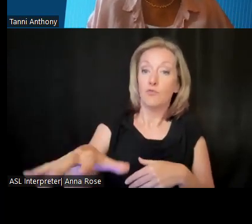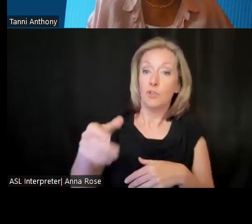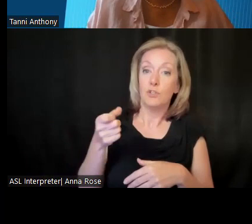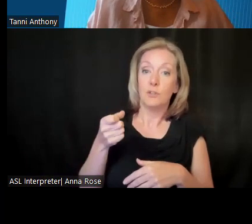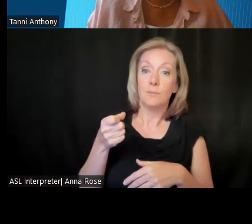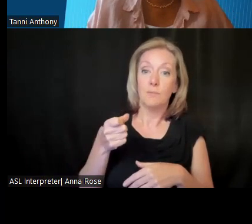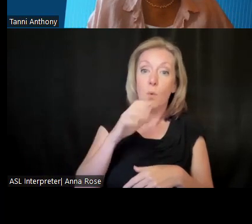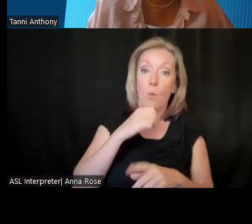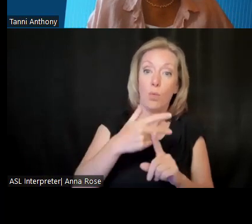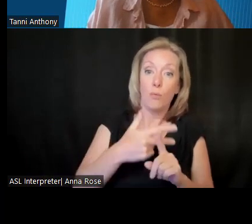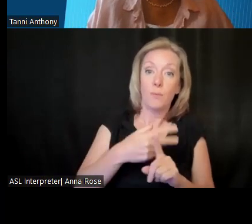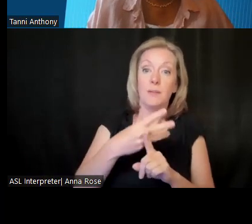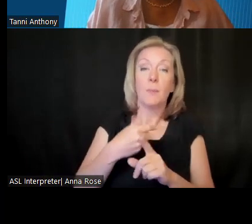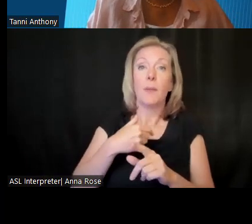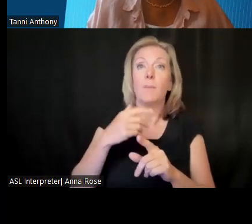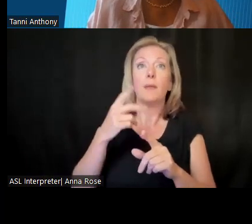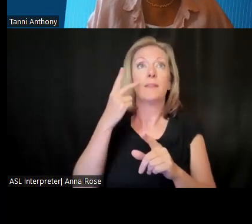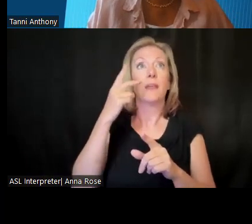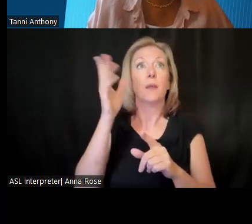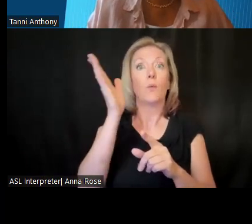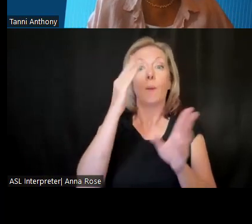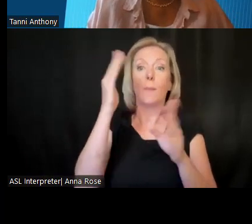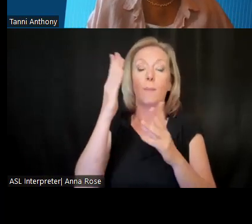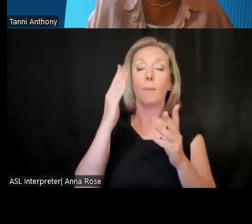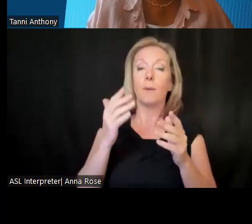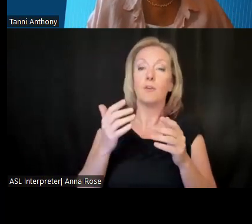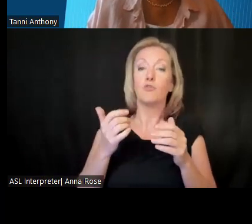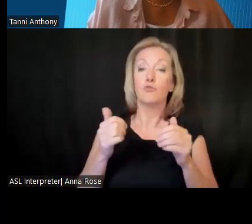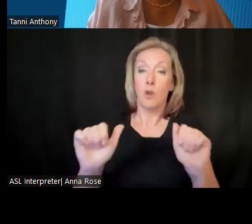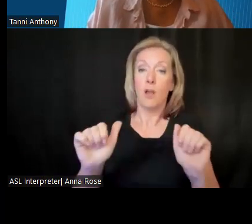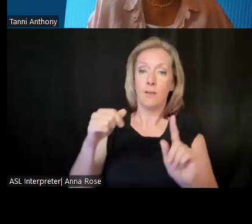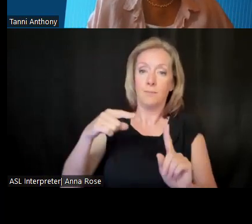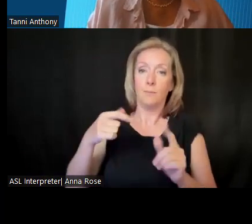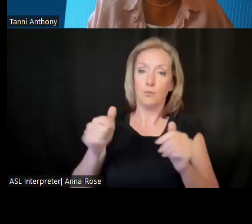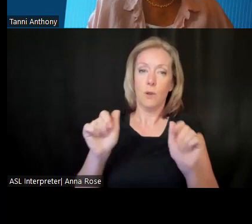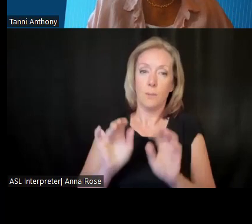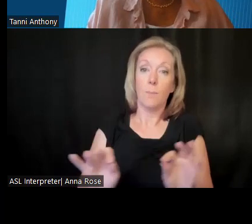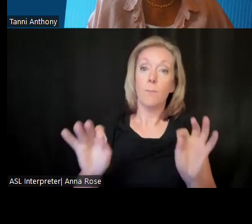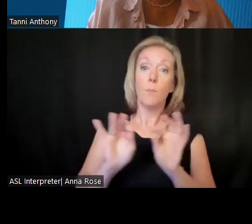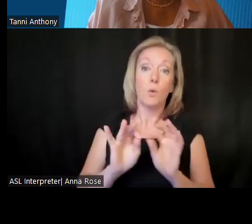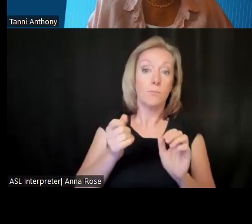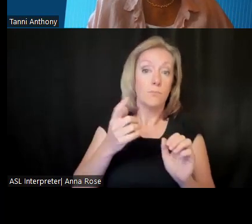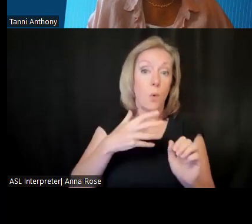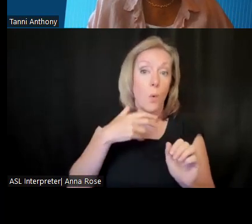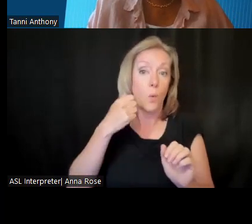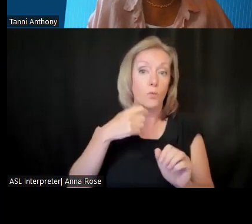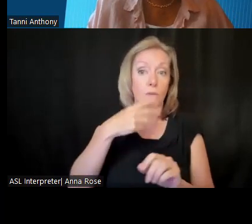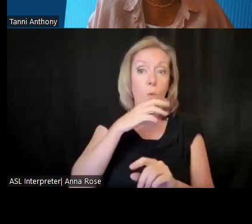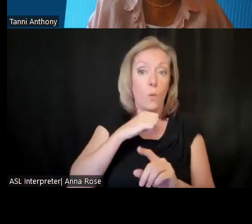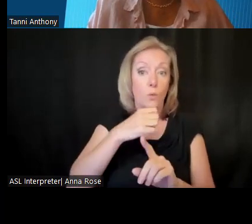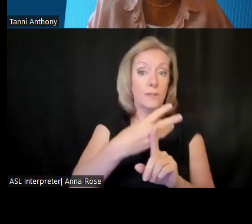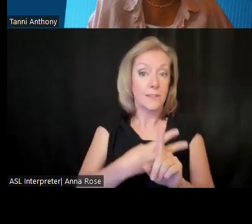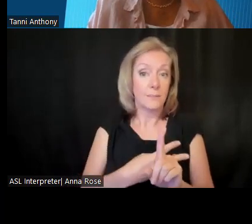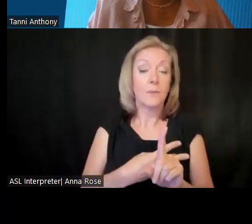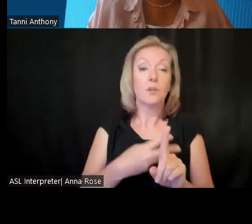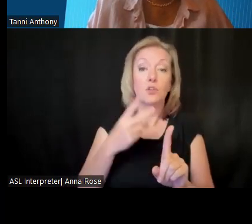may be just batting at something. They're just making gross attempts. But yet, as you'll see, as we get by 6 months, we're kind of looking